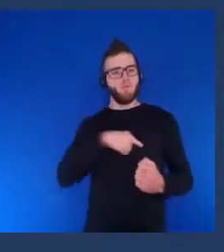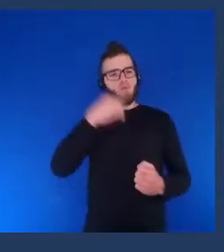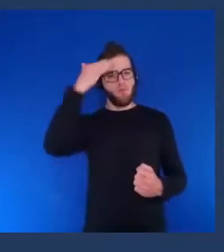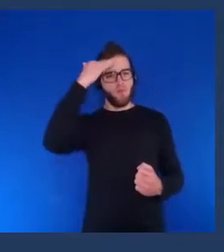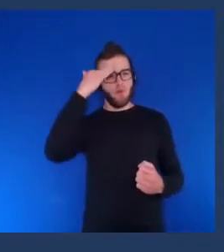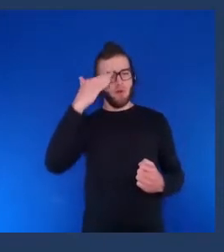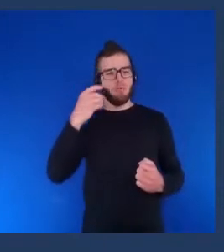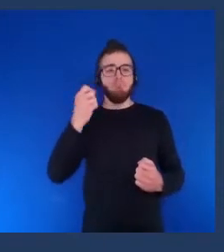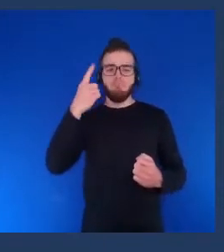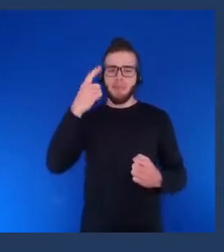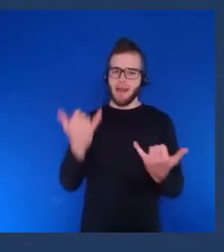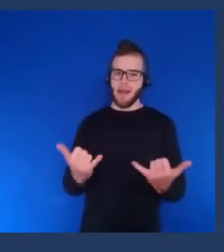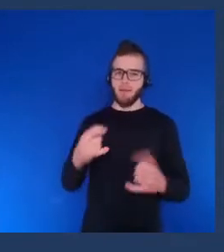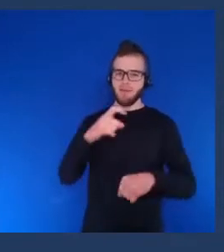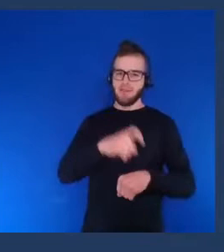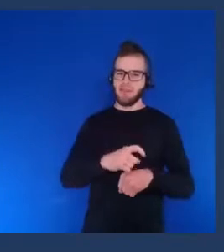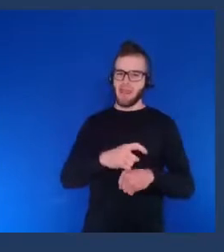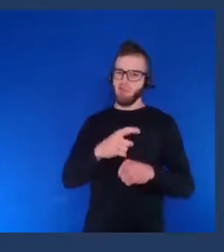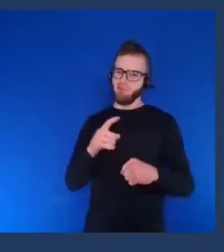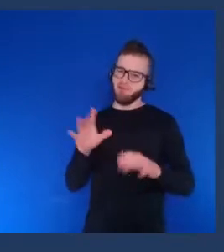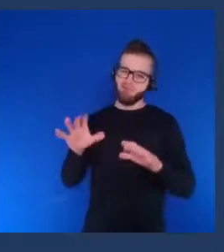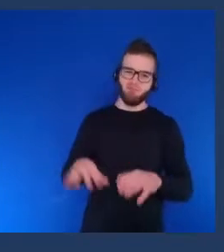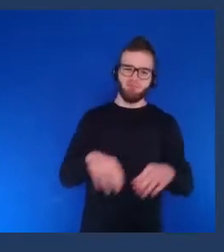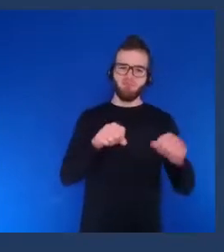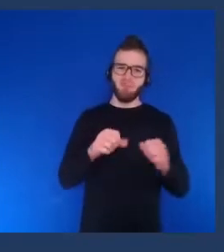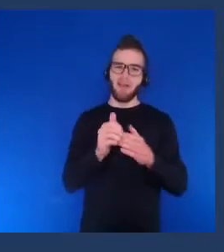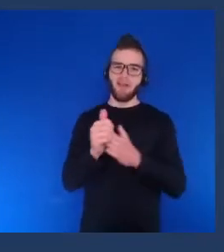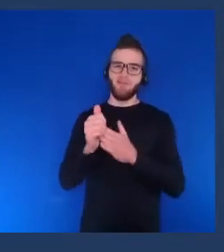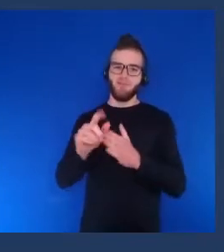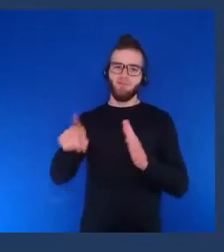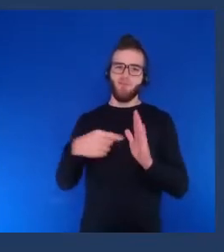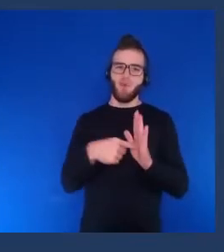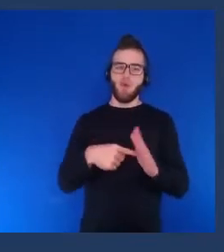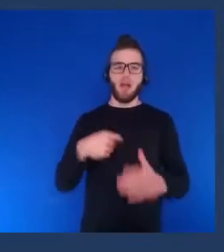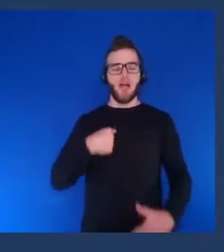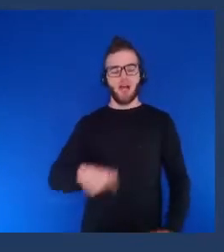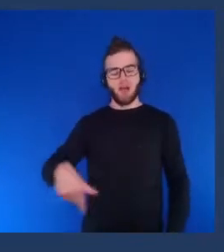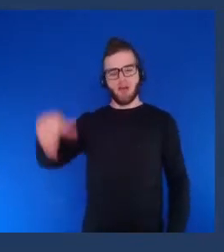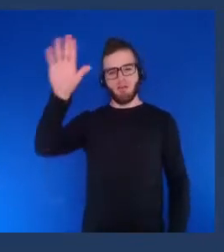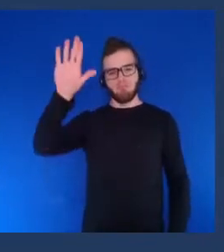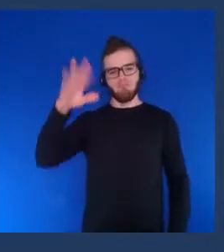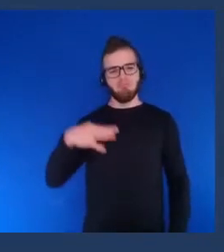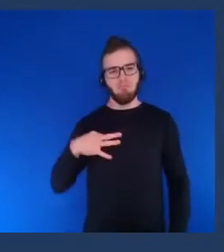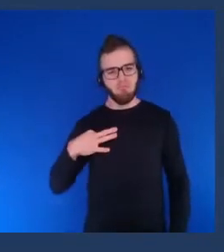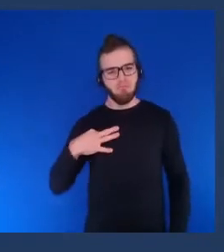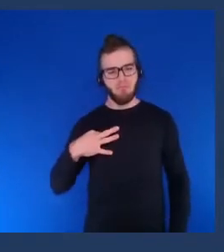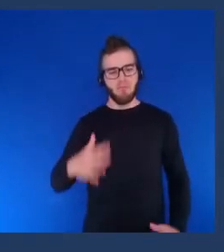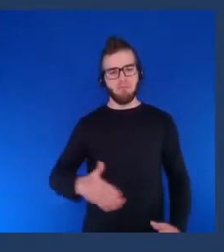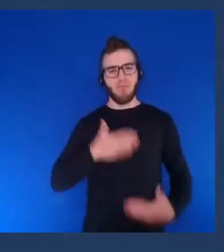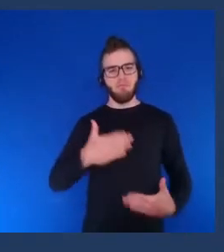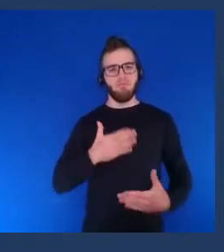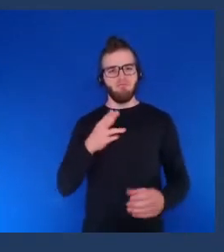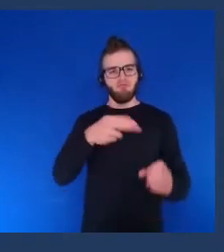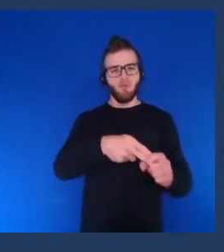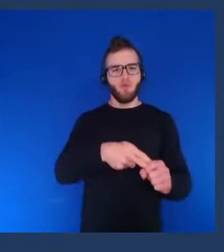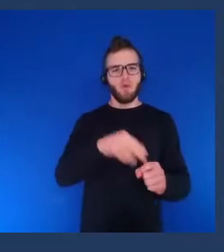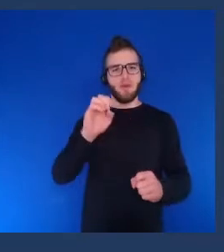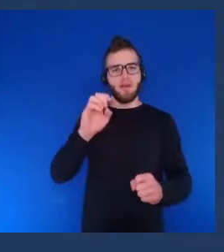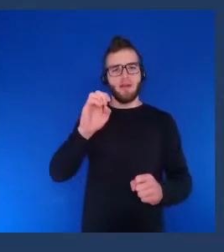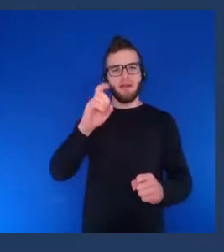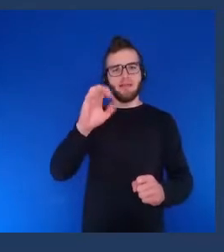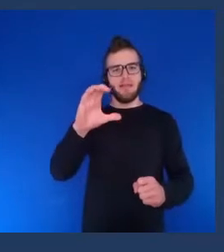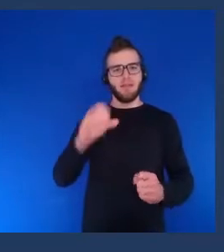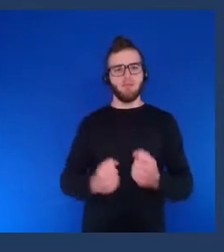leadership role as HR folks. And so I raised my hand gladly to be the HR exec sponsor for